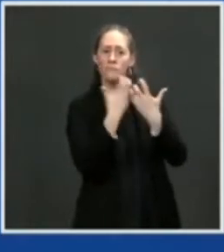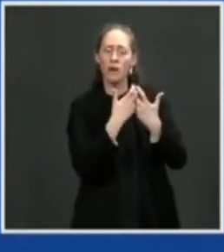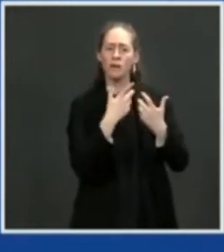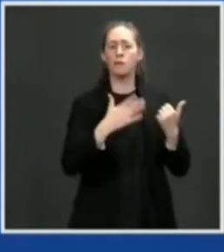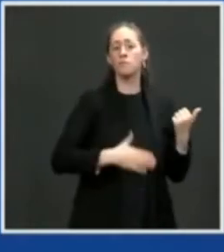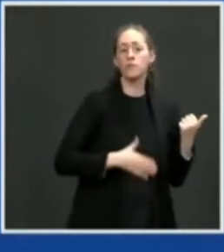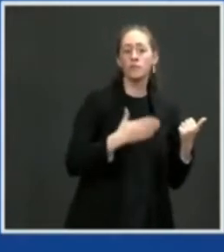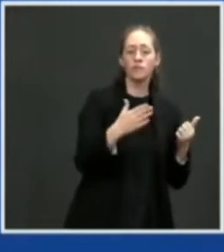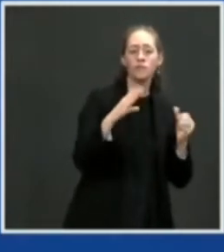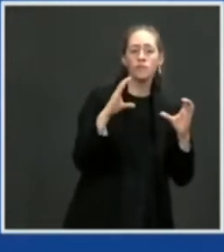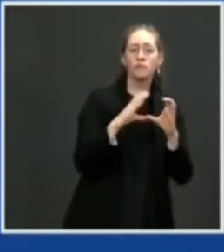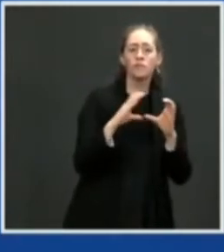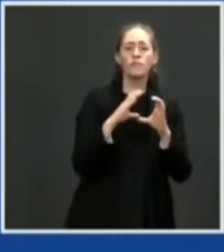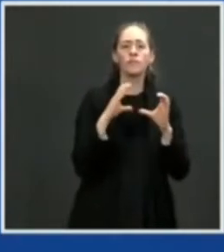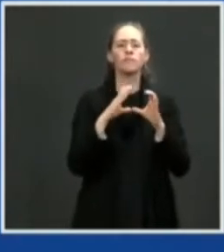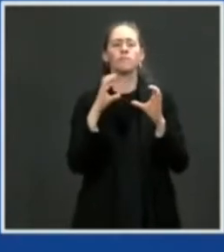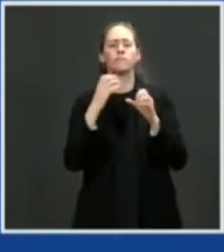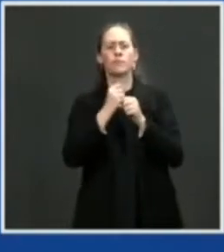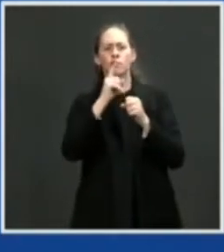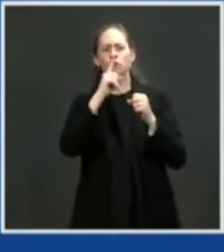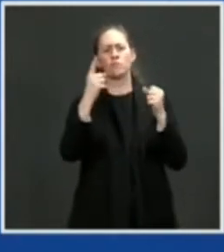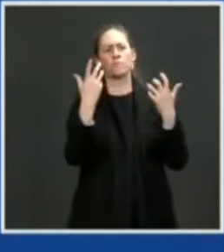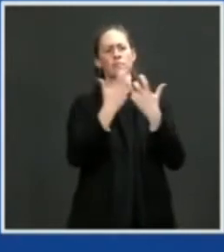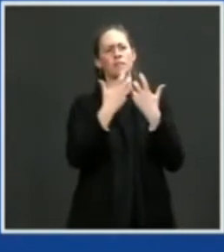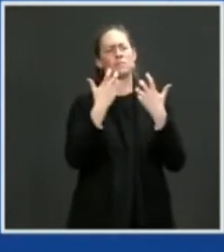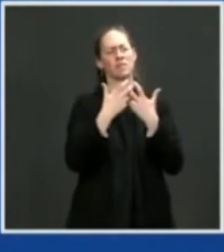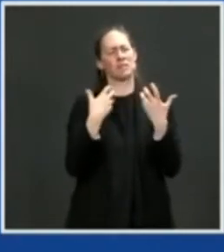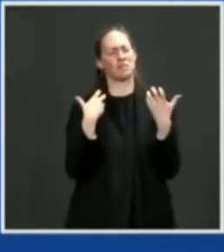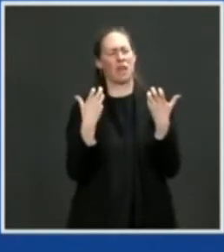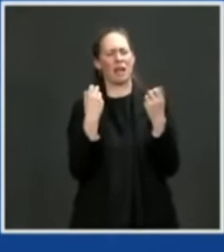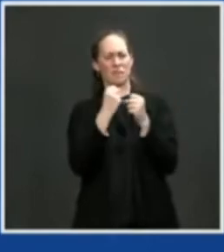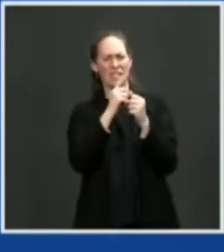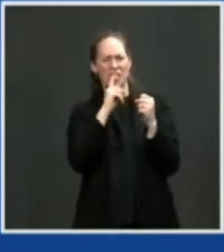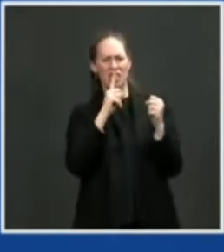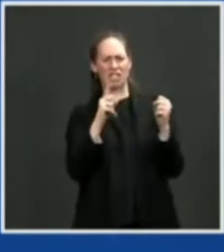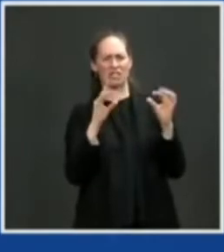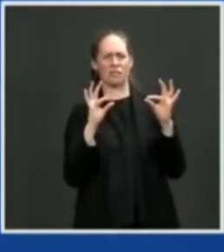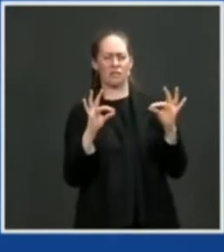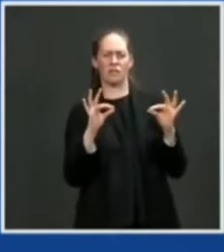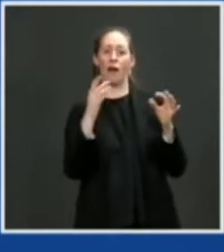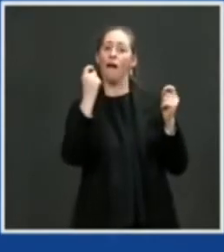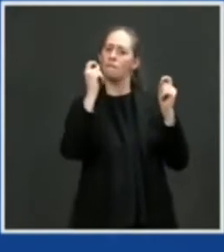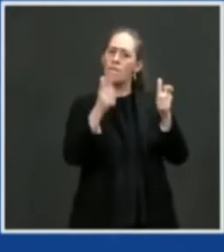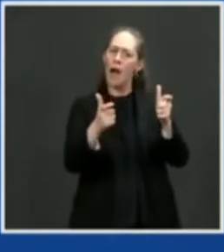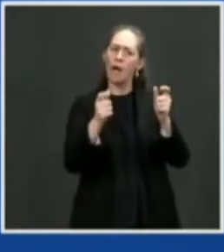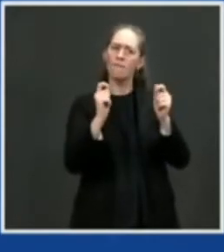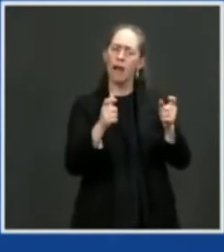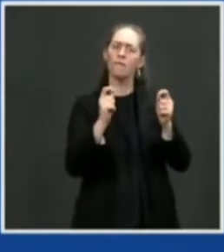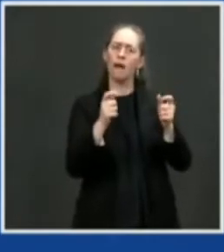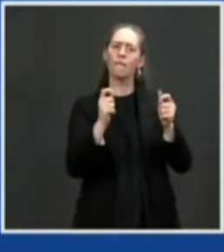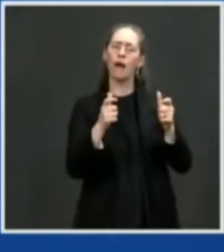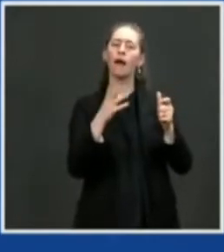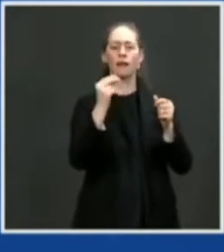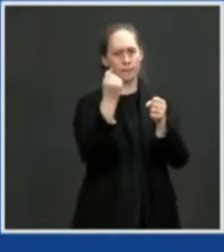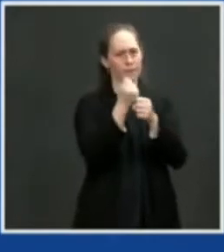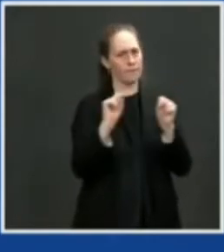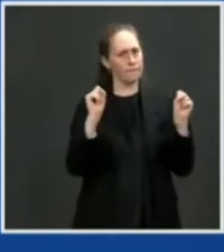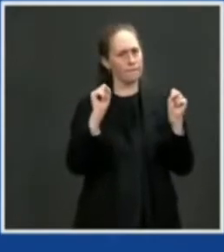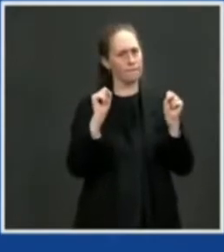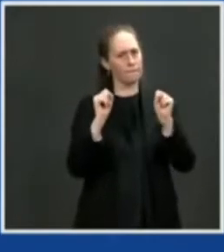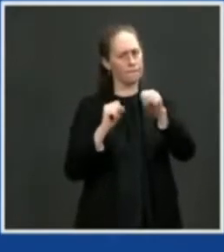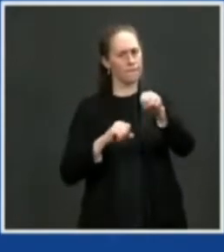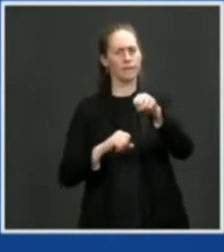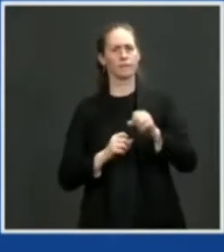as quickly, as humanly possible, and as safely as possible. Well, no, treating the